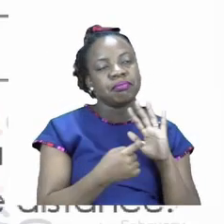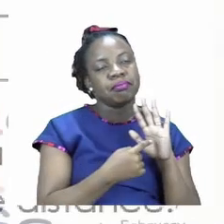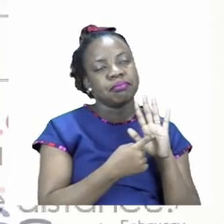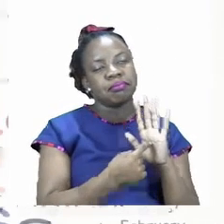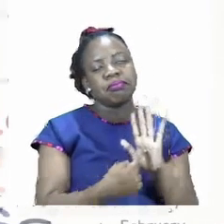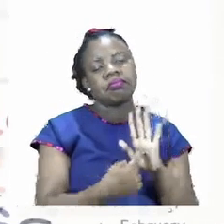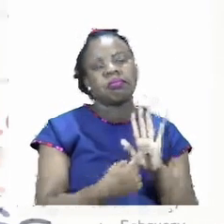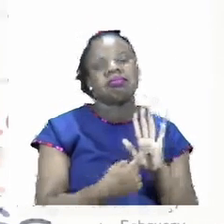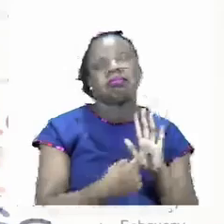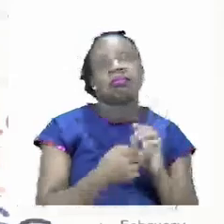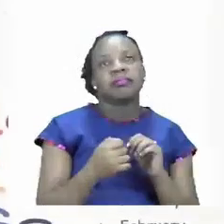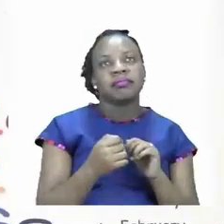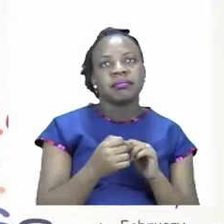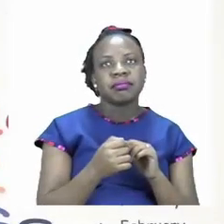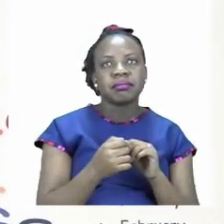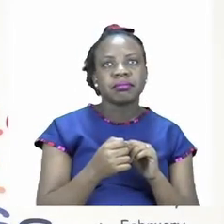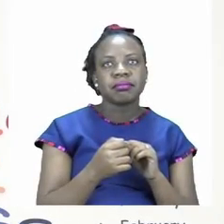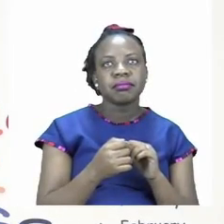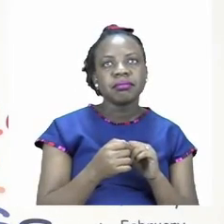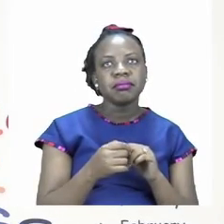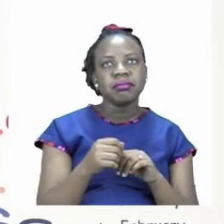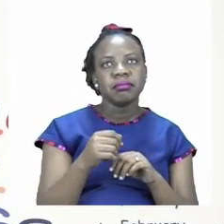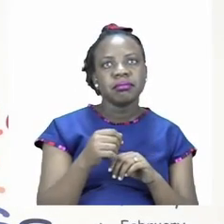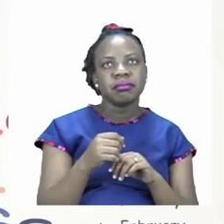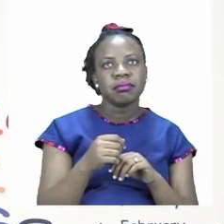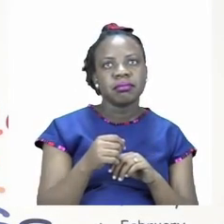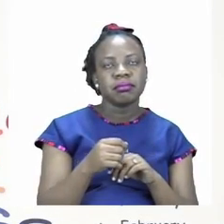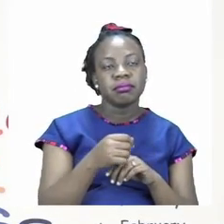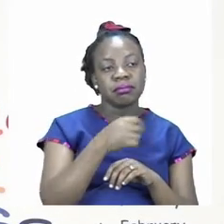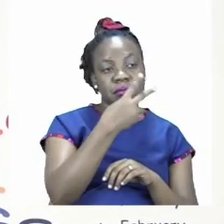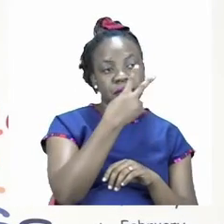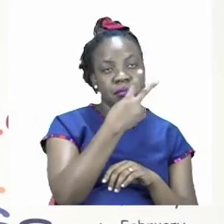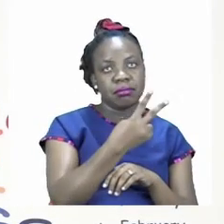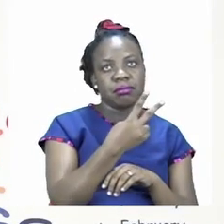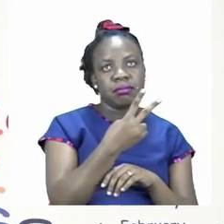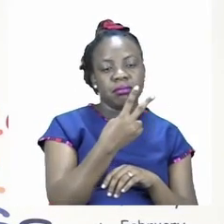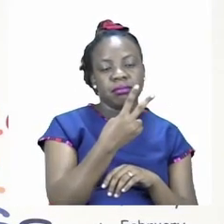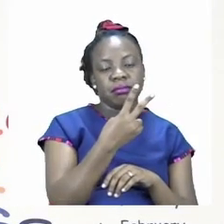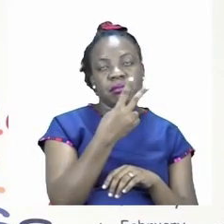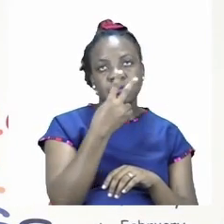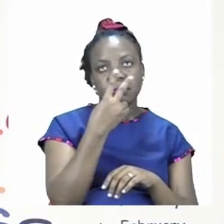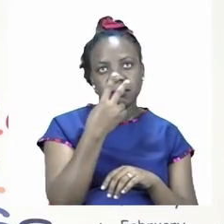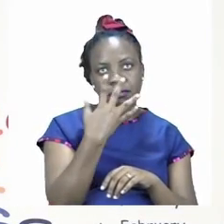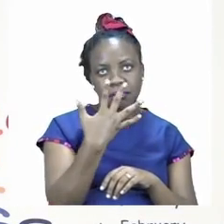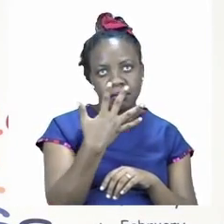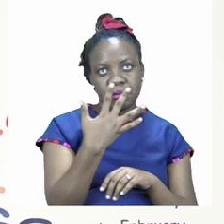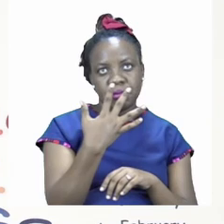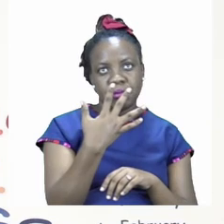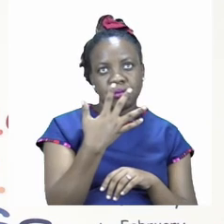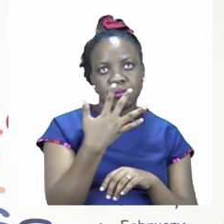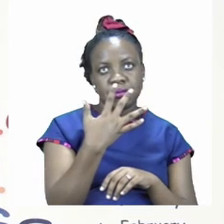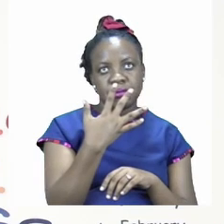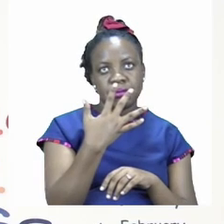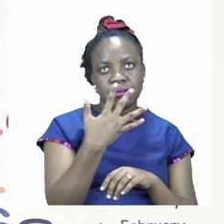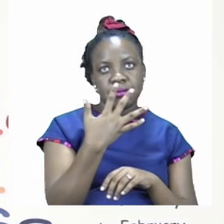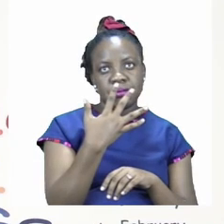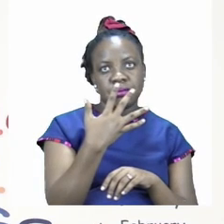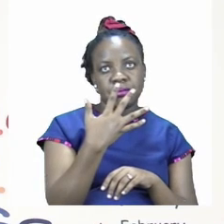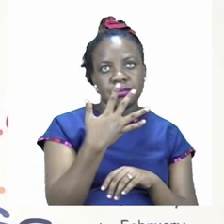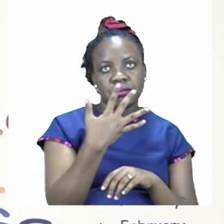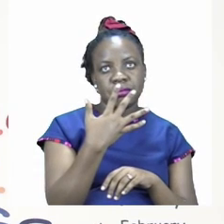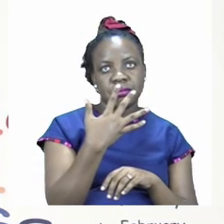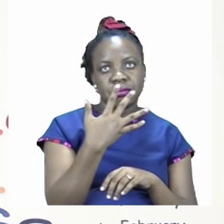Now, we have been given 25. So we say 25